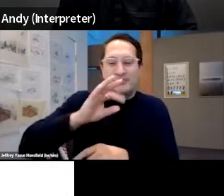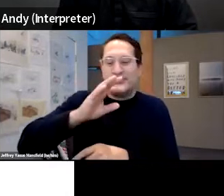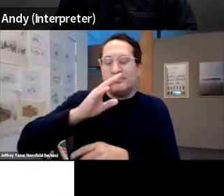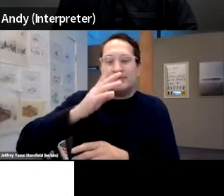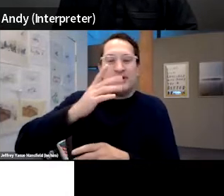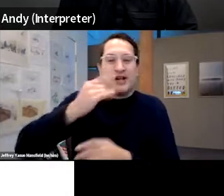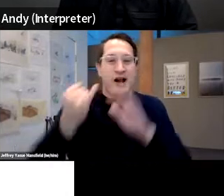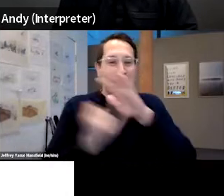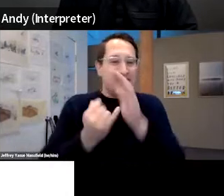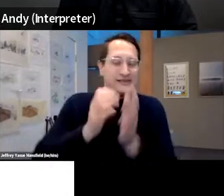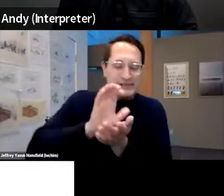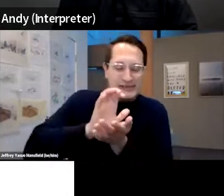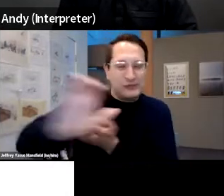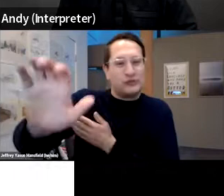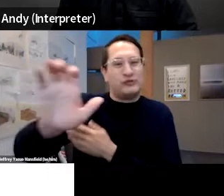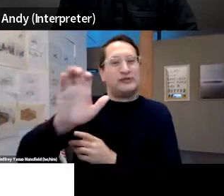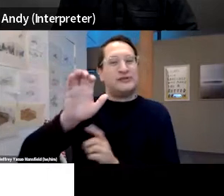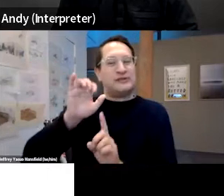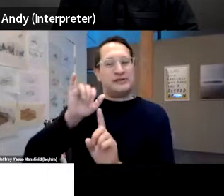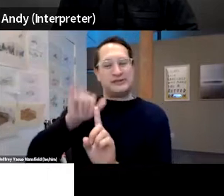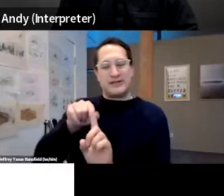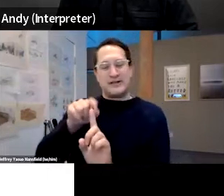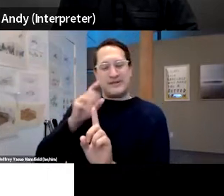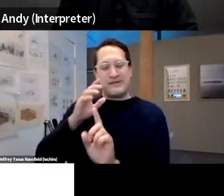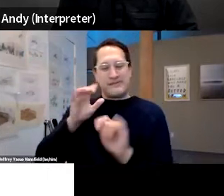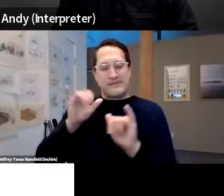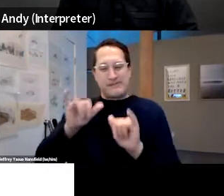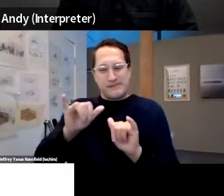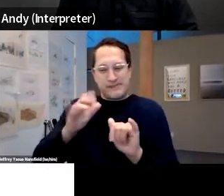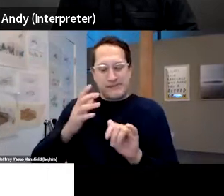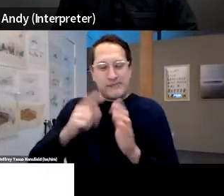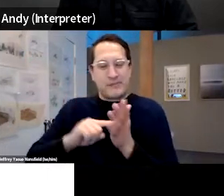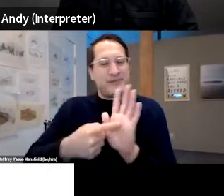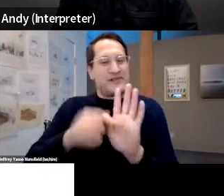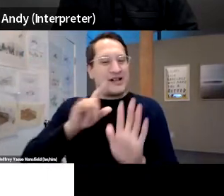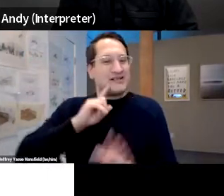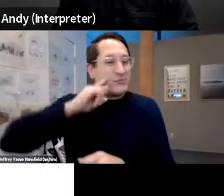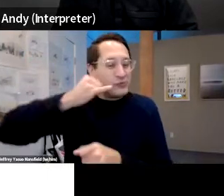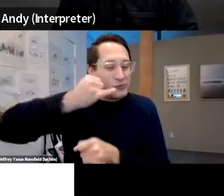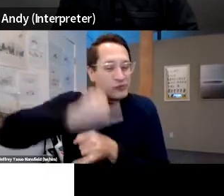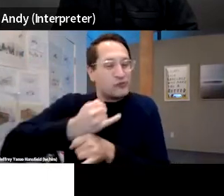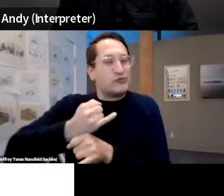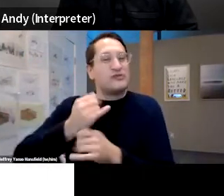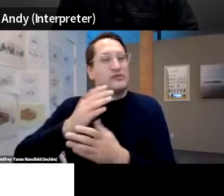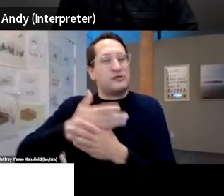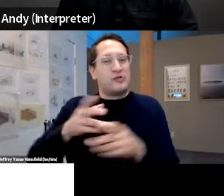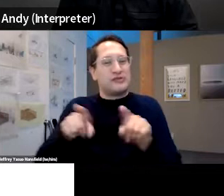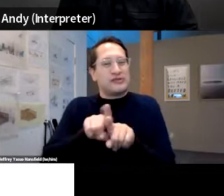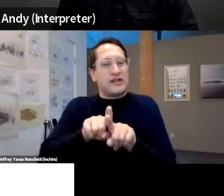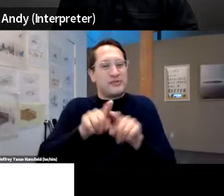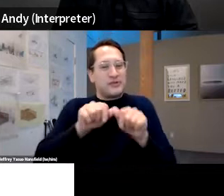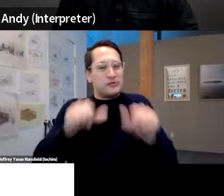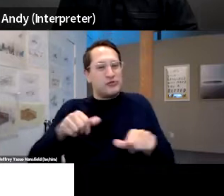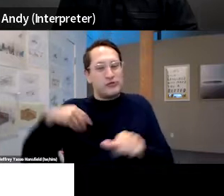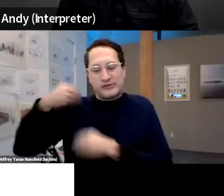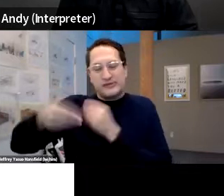variety of typologies of isolation, exclusion, really start to reflect that schools for the